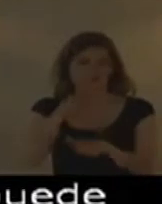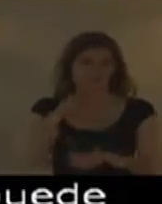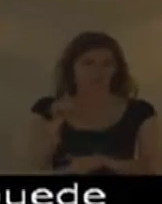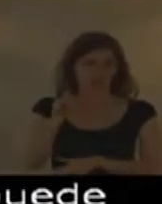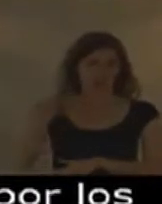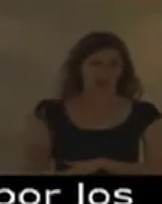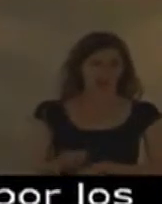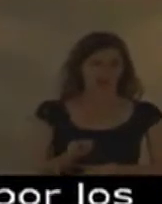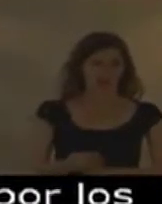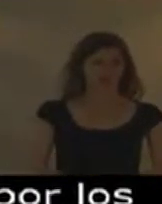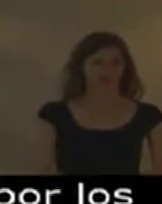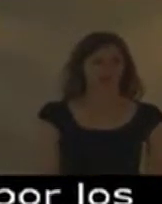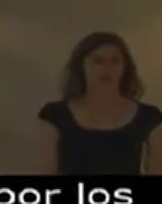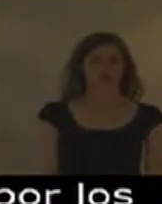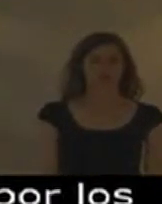have today.